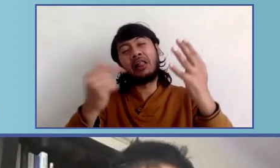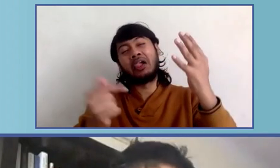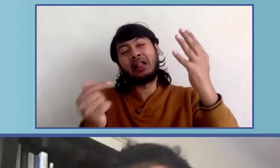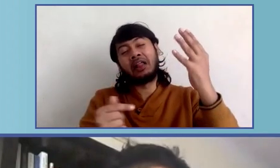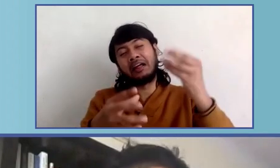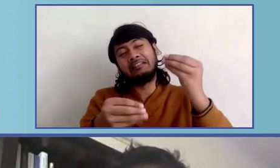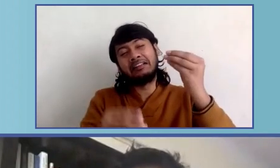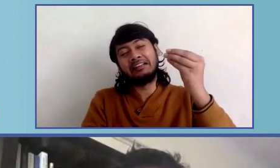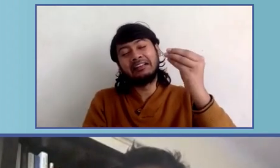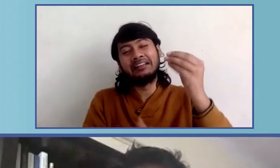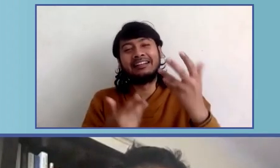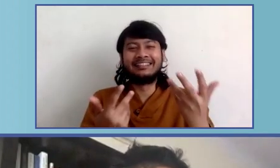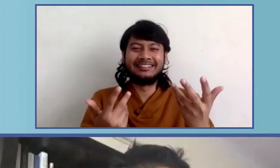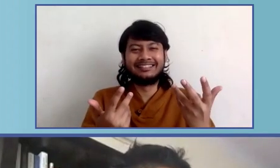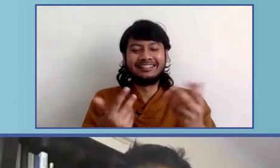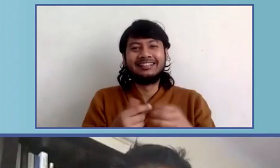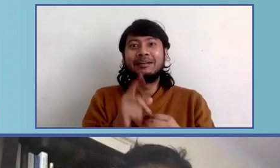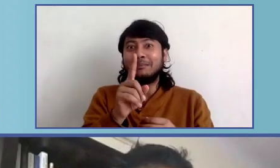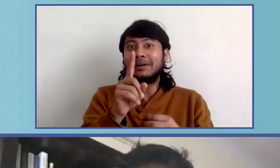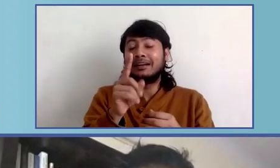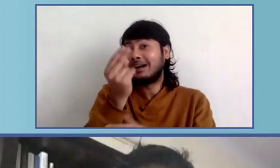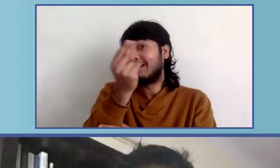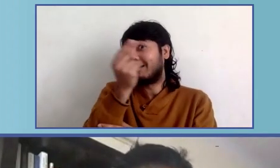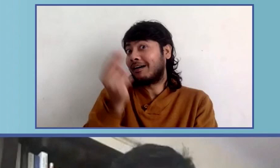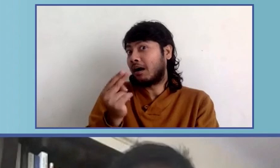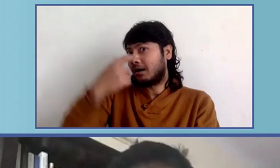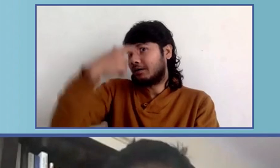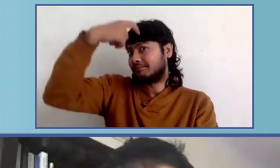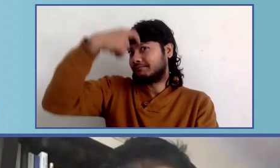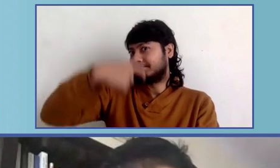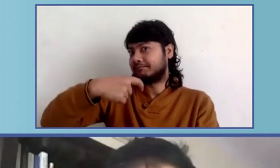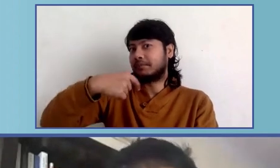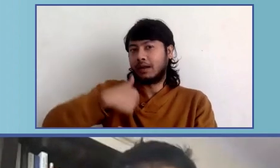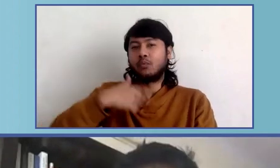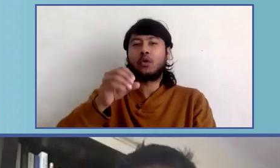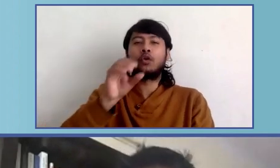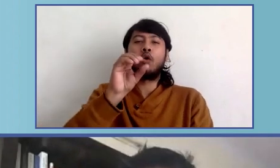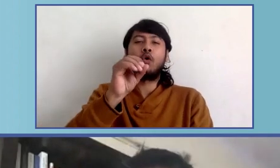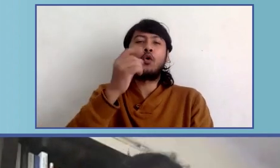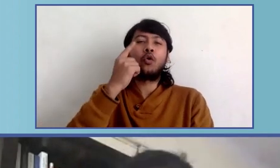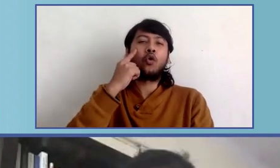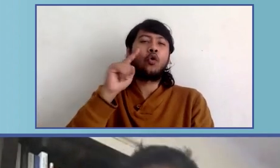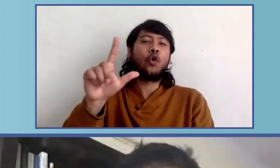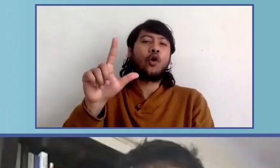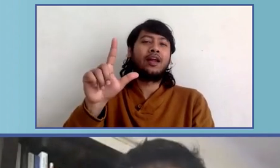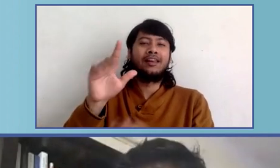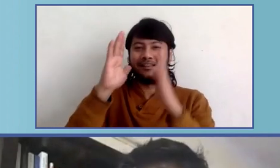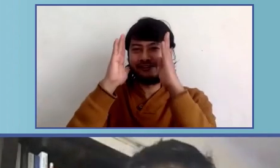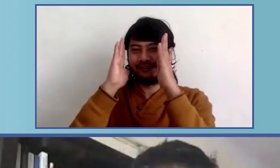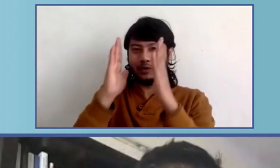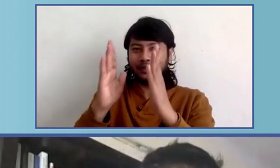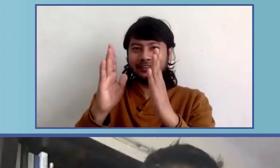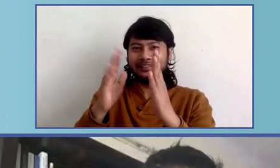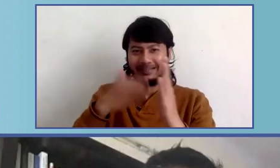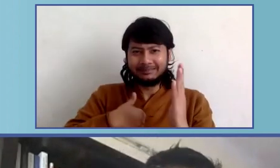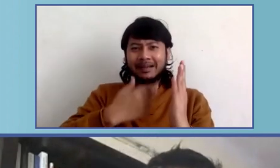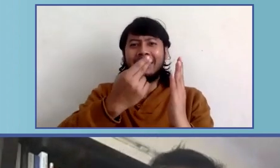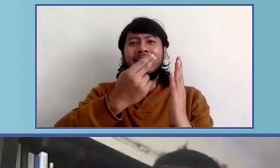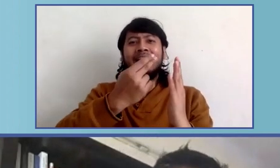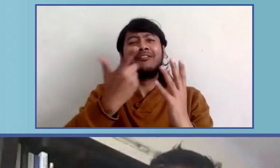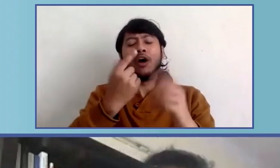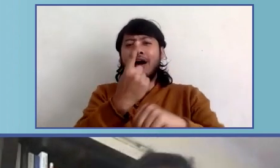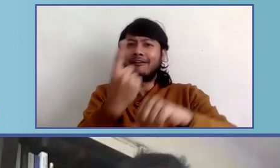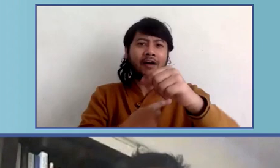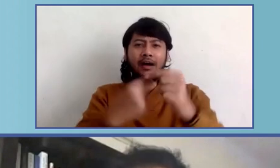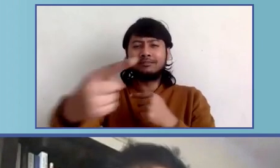But as an artist, I want to do a lot of oil paintings going forward. I've done a lot of speed painting till now, but one of the area